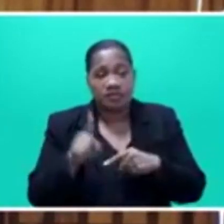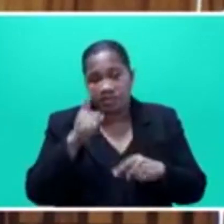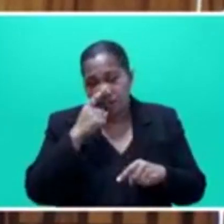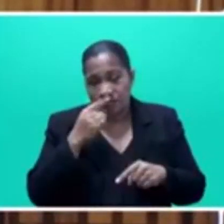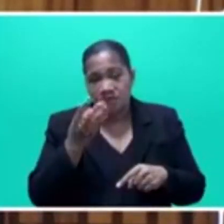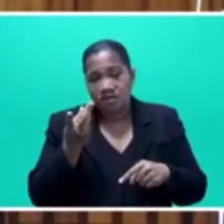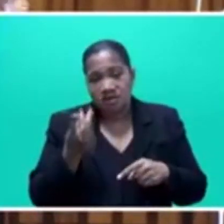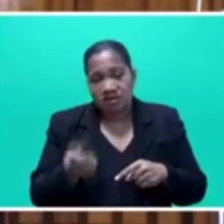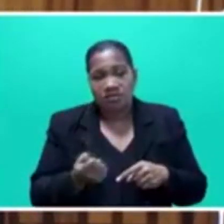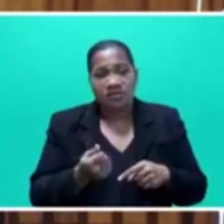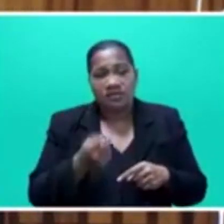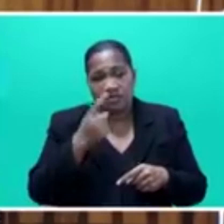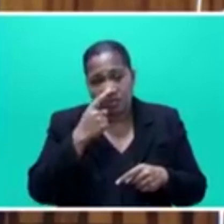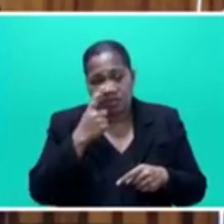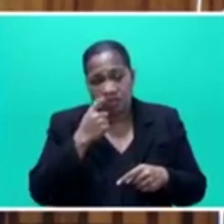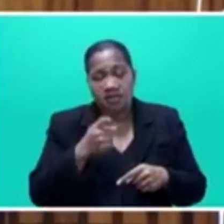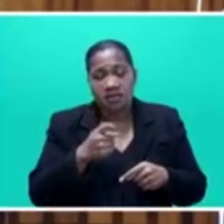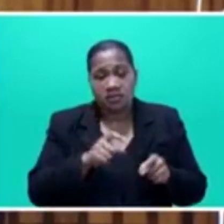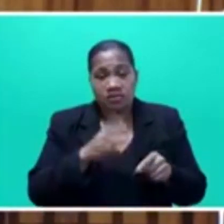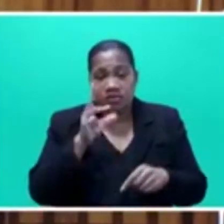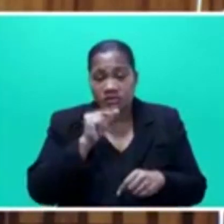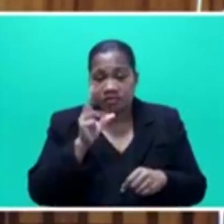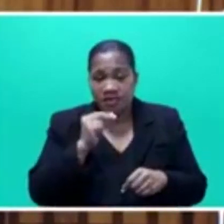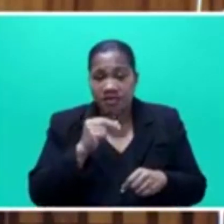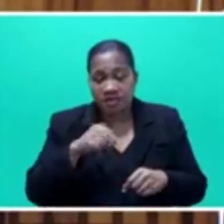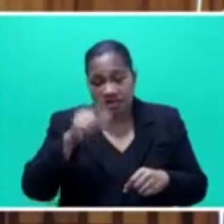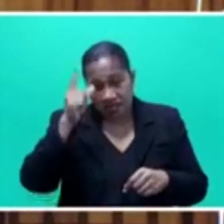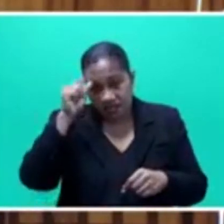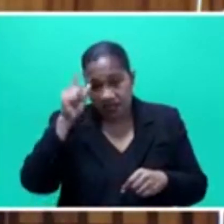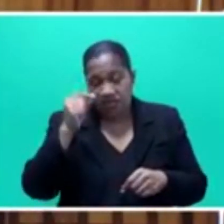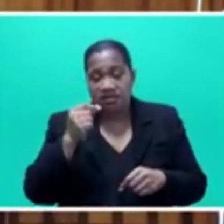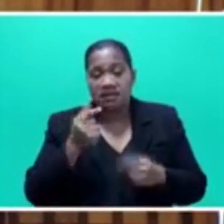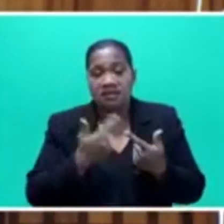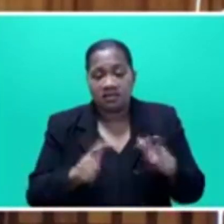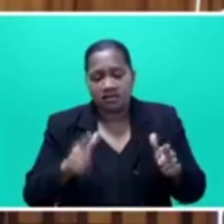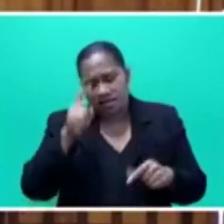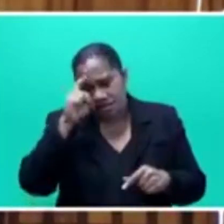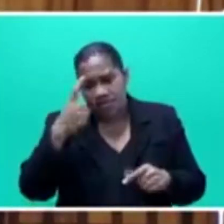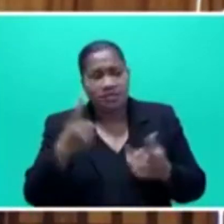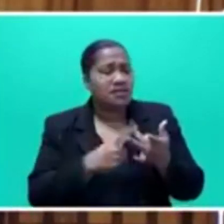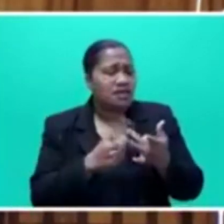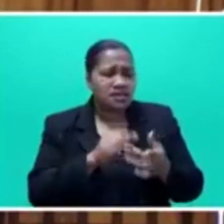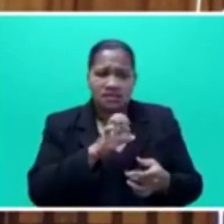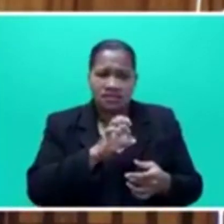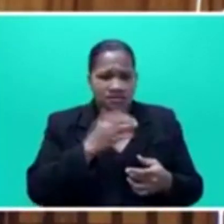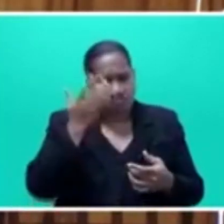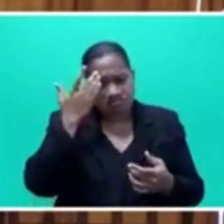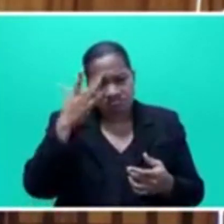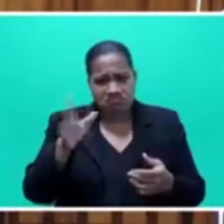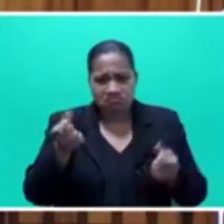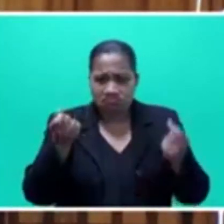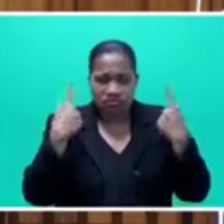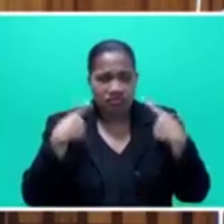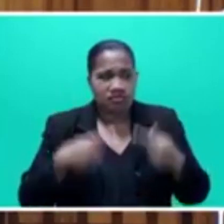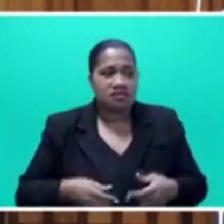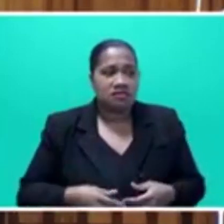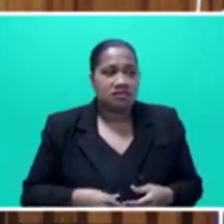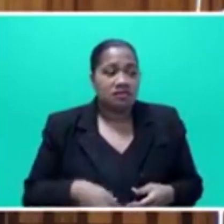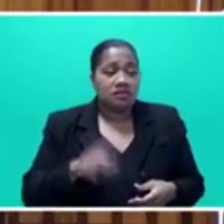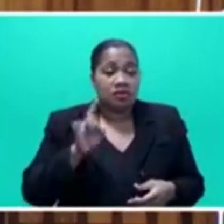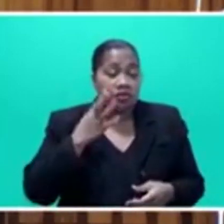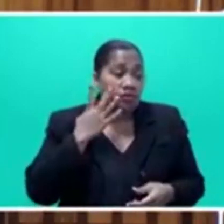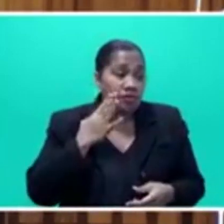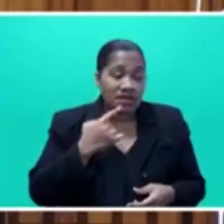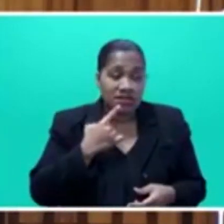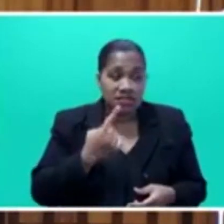who speak the Itauke language, understand it. The others don't. You alienate them. I have never uttered, once I said, Mr. Speaker, sir,